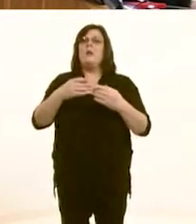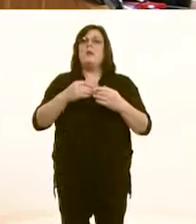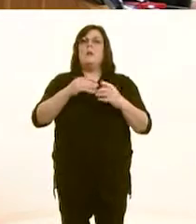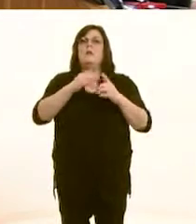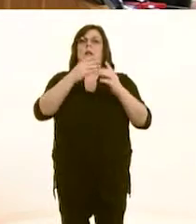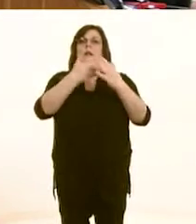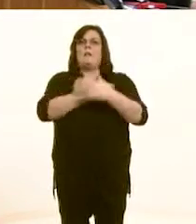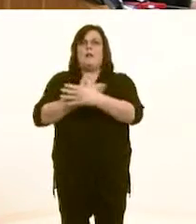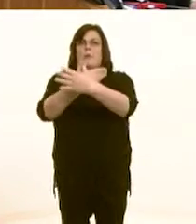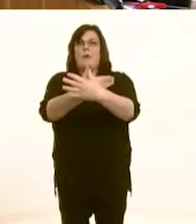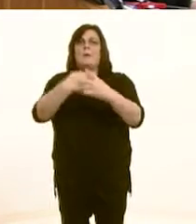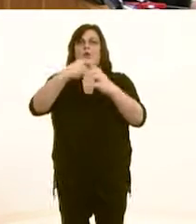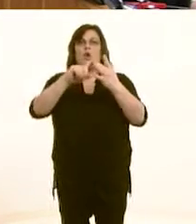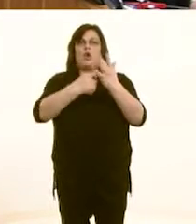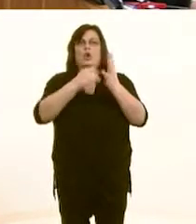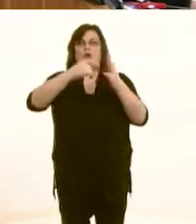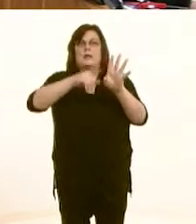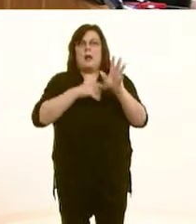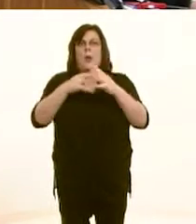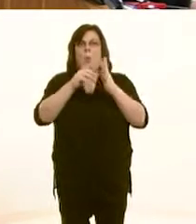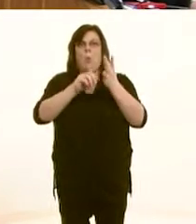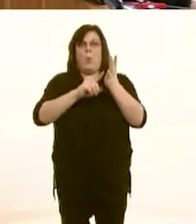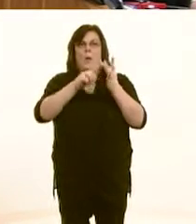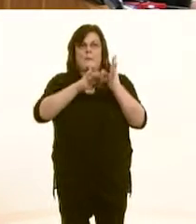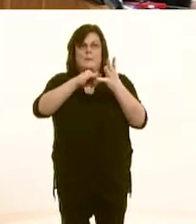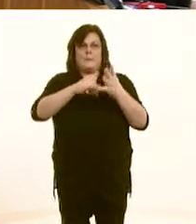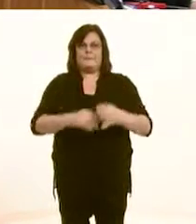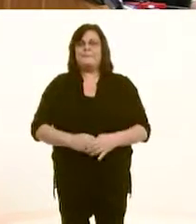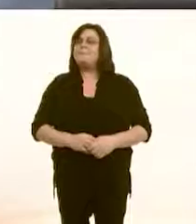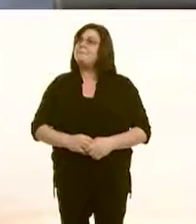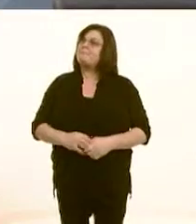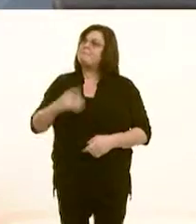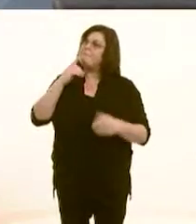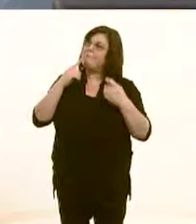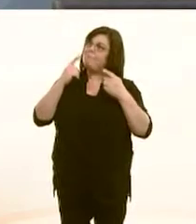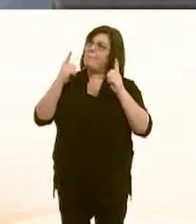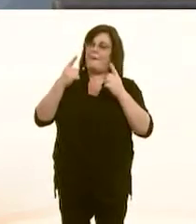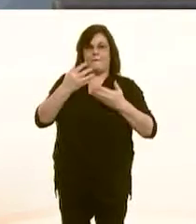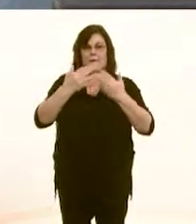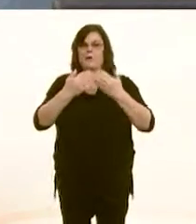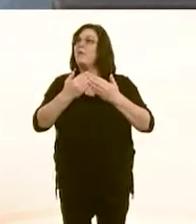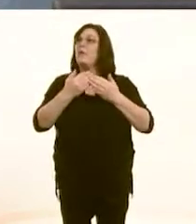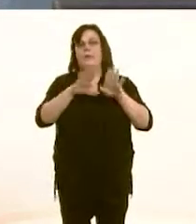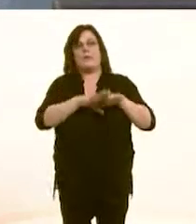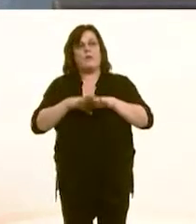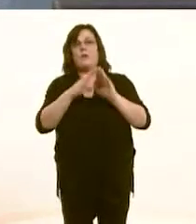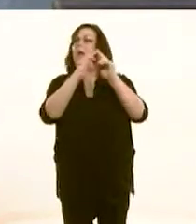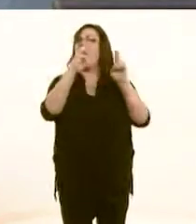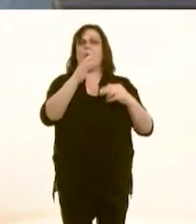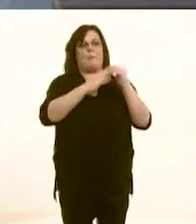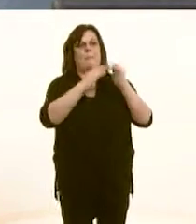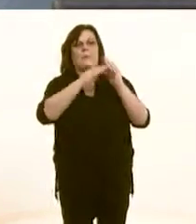Liberal Democrats, Kirsty Williams. Thank you very much, Presiding Officer. First Minister, new figures from the National House Building Council show the number of new